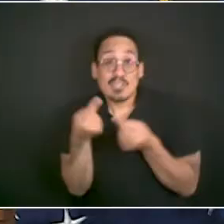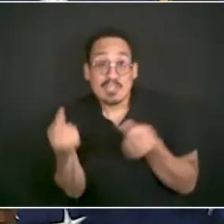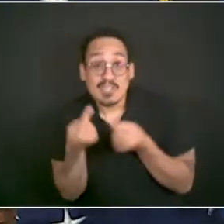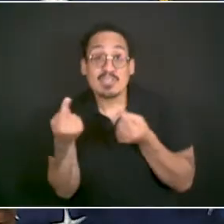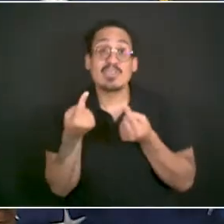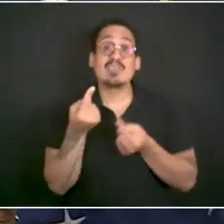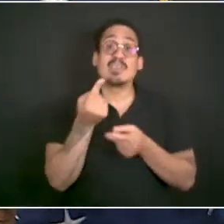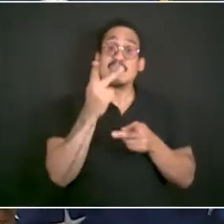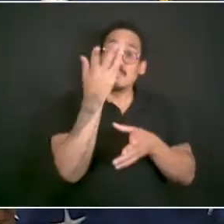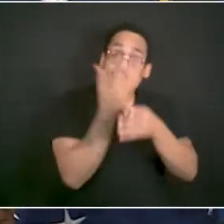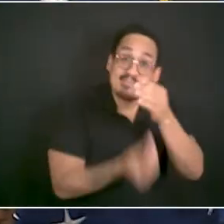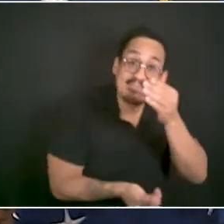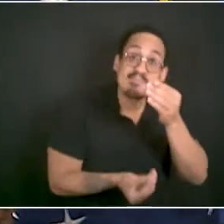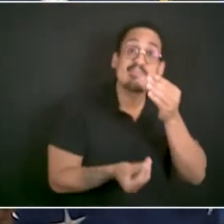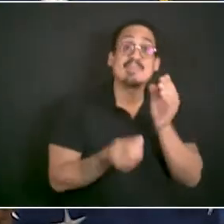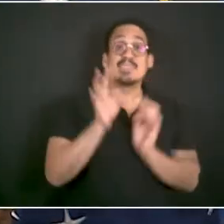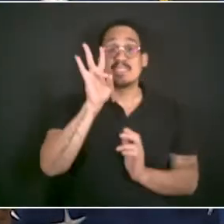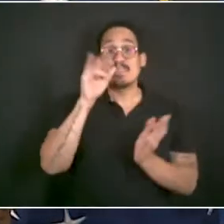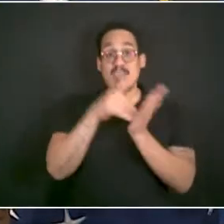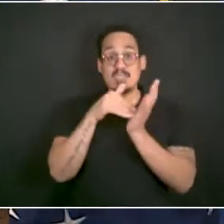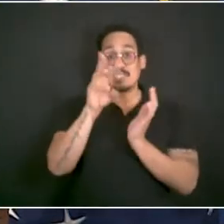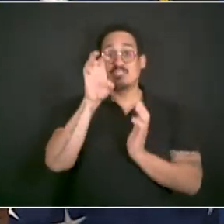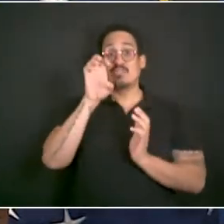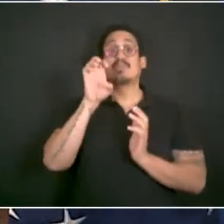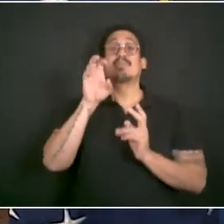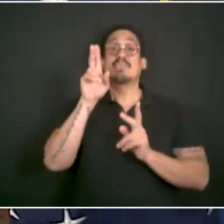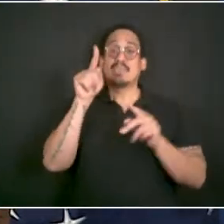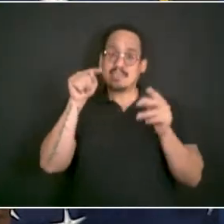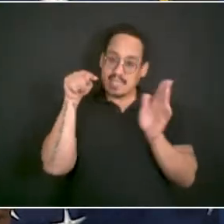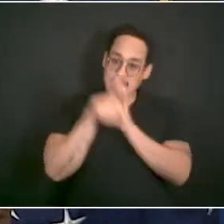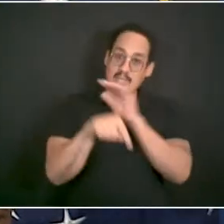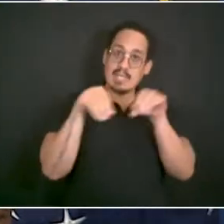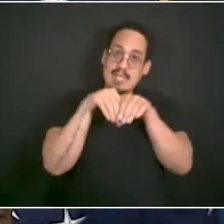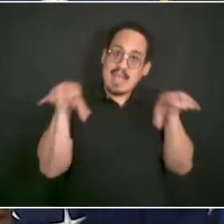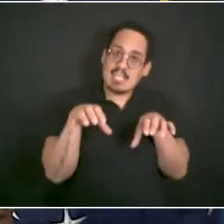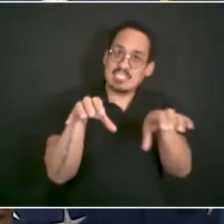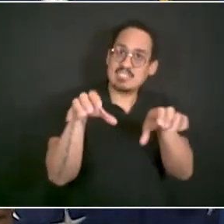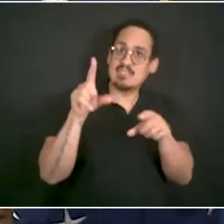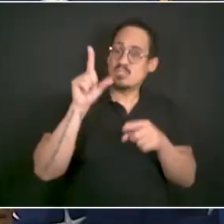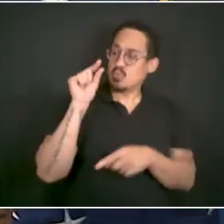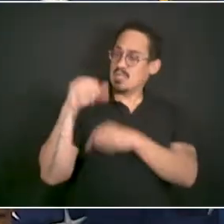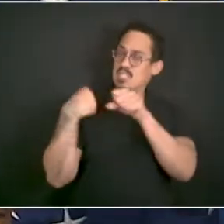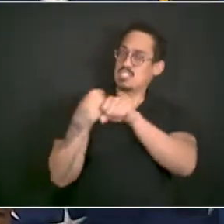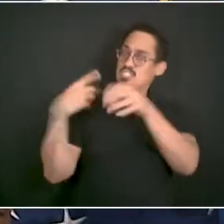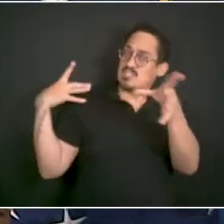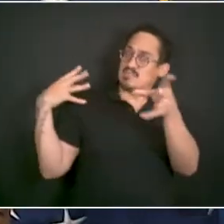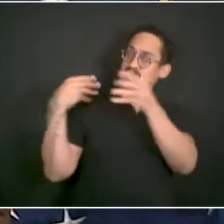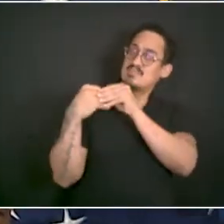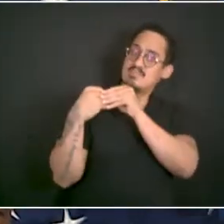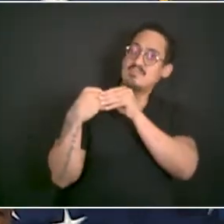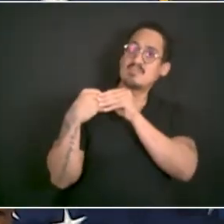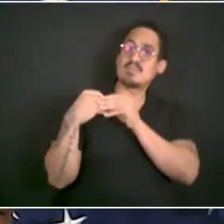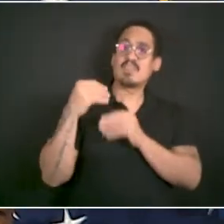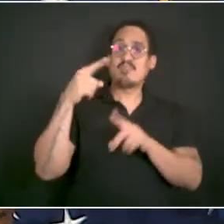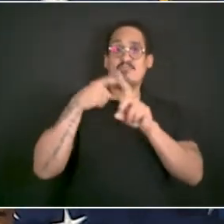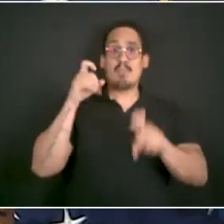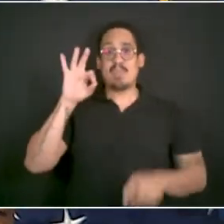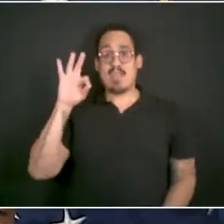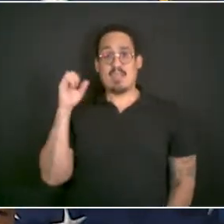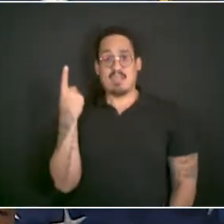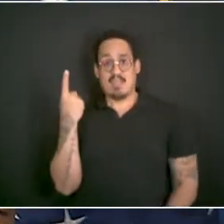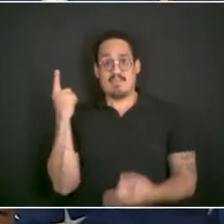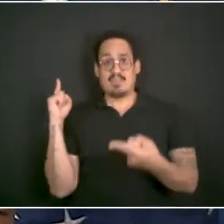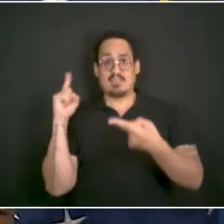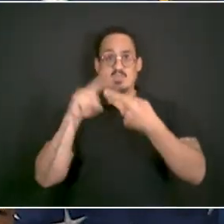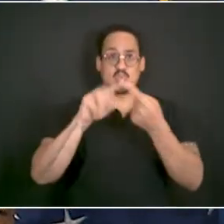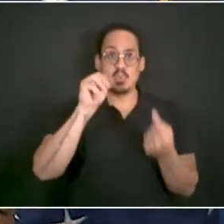7,064 killed in action, and in the 20 years from 9/11 to really May of 2021, more than